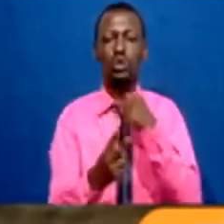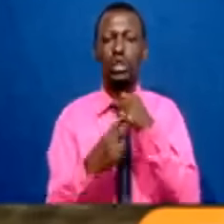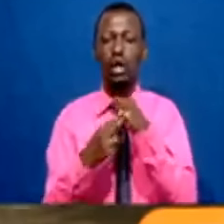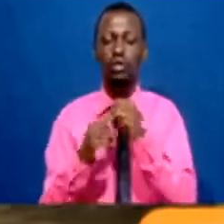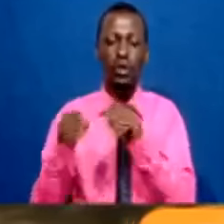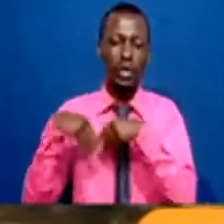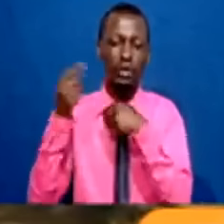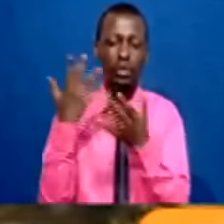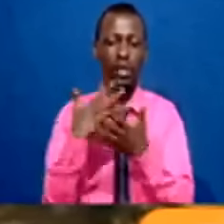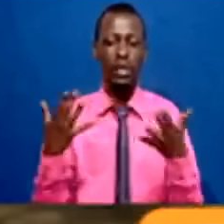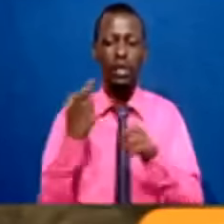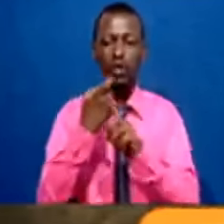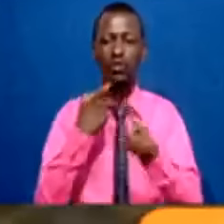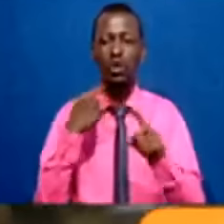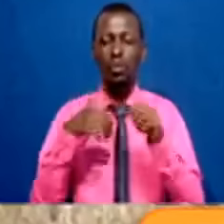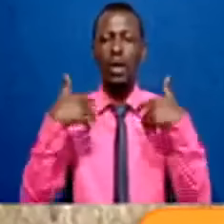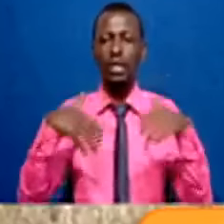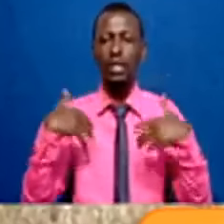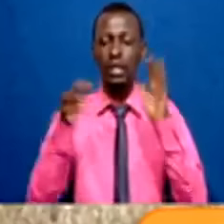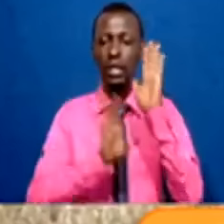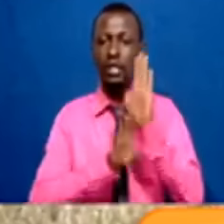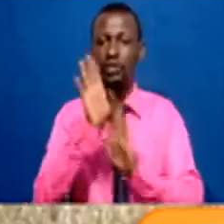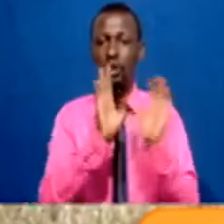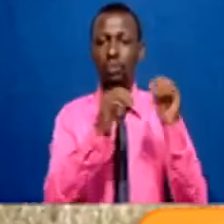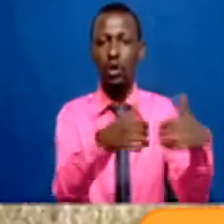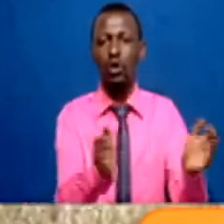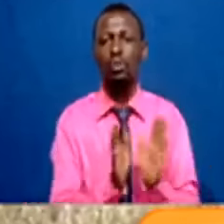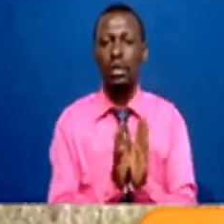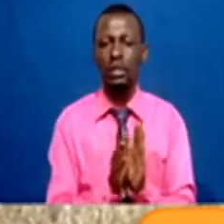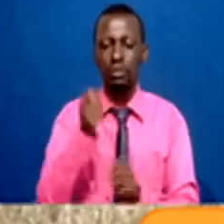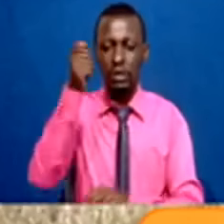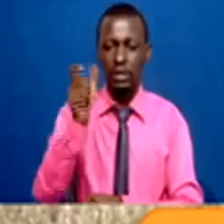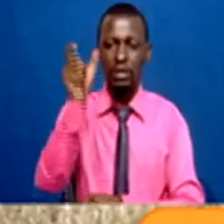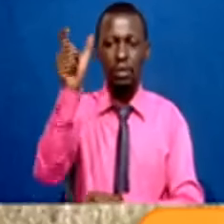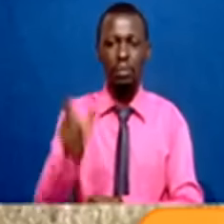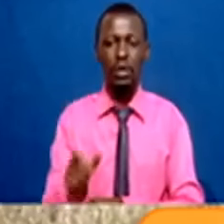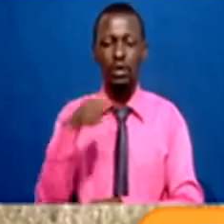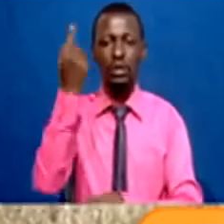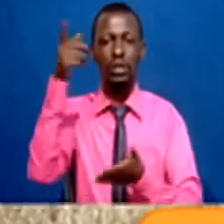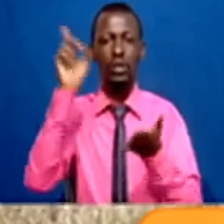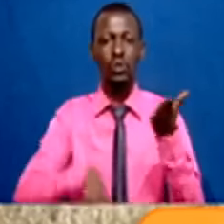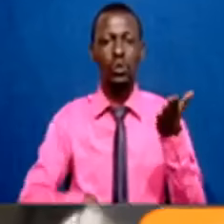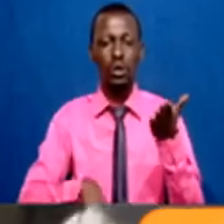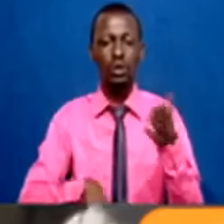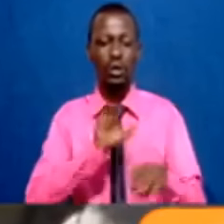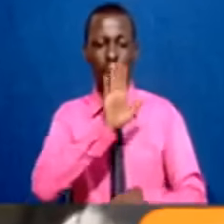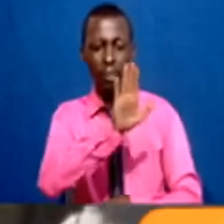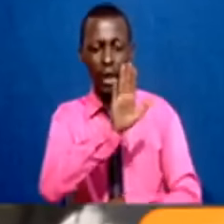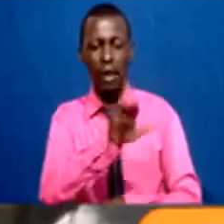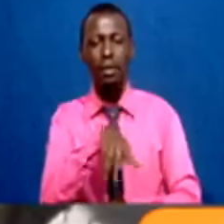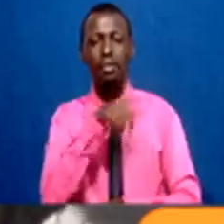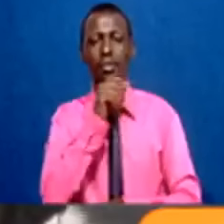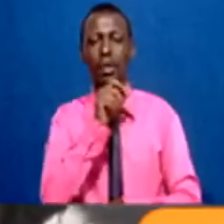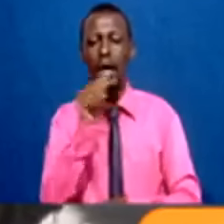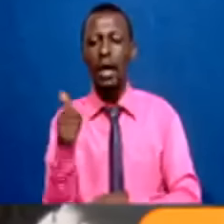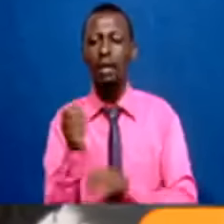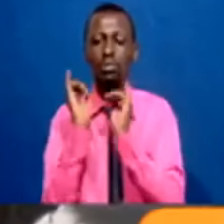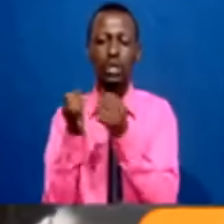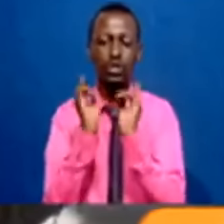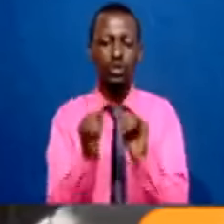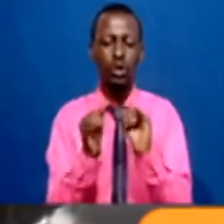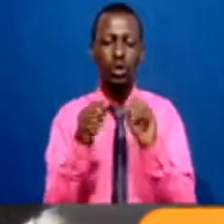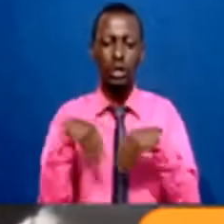the Agricultural Development Corporation. Justice Lynette Omolo ruling that neither Kulei nor the said individuals